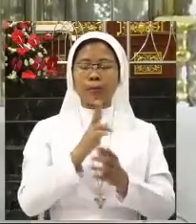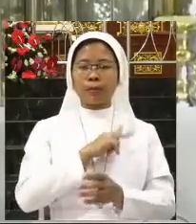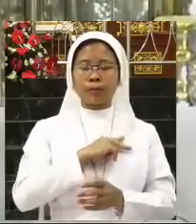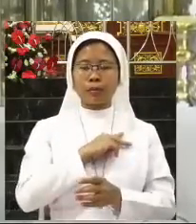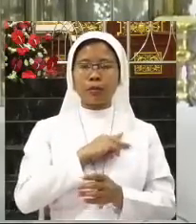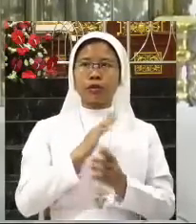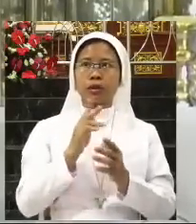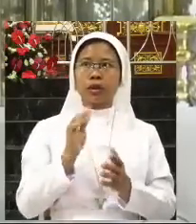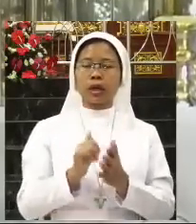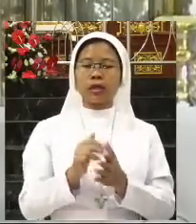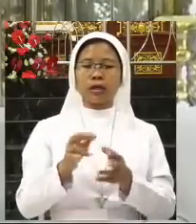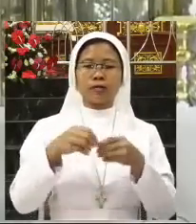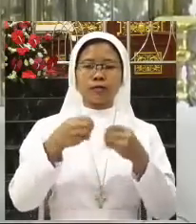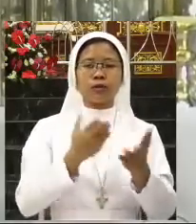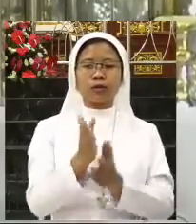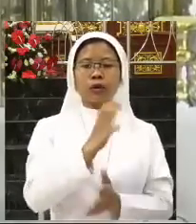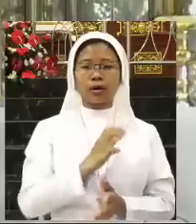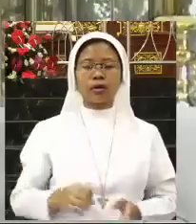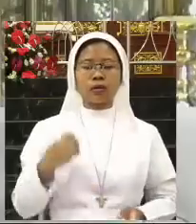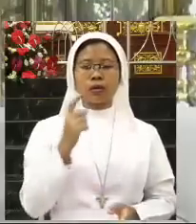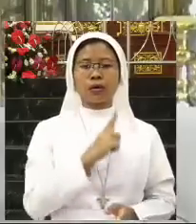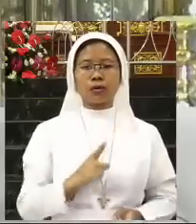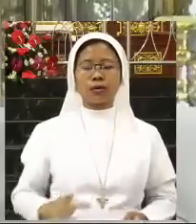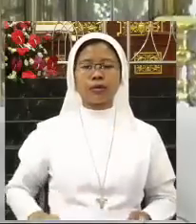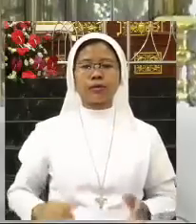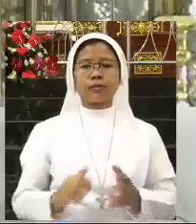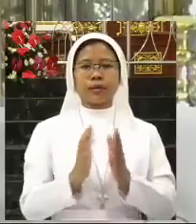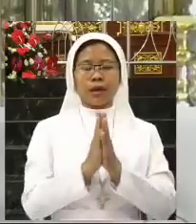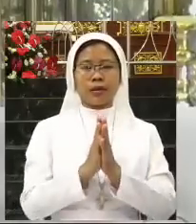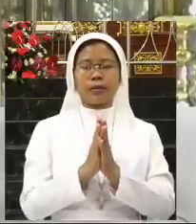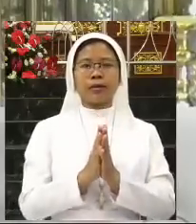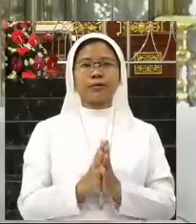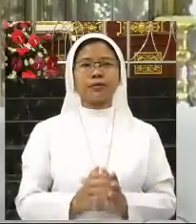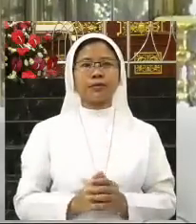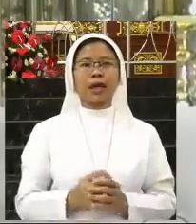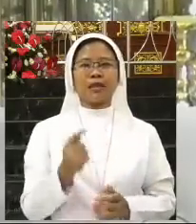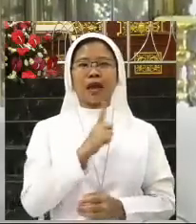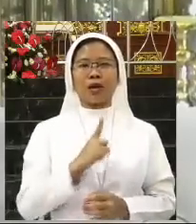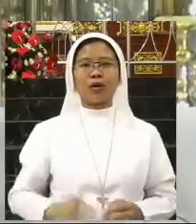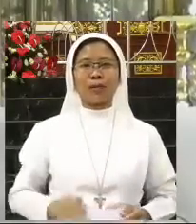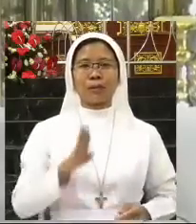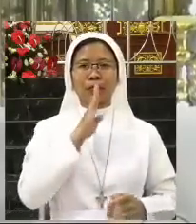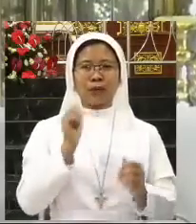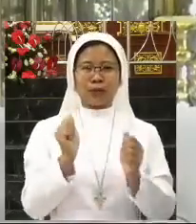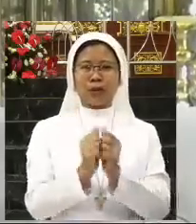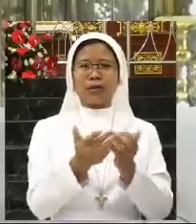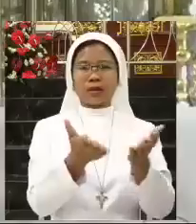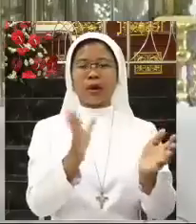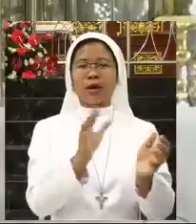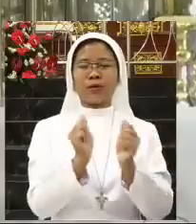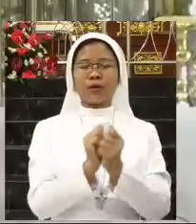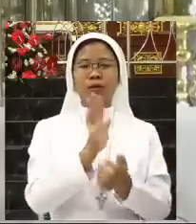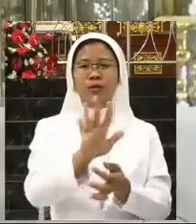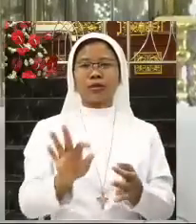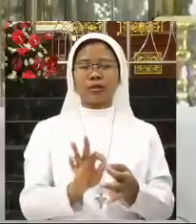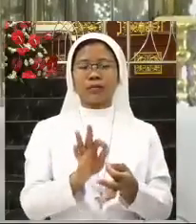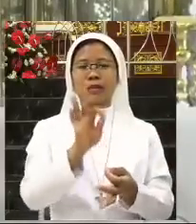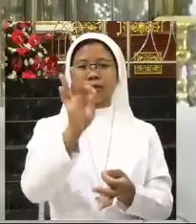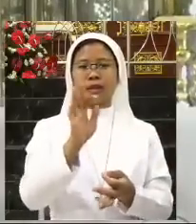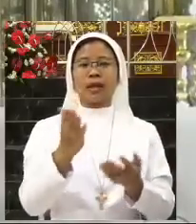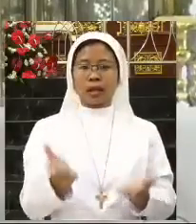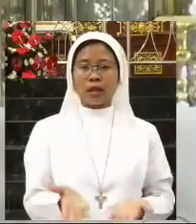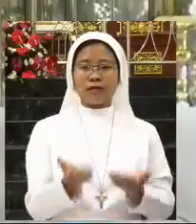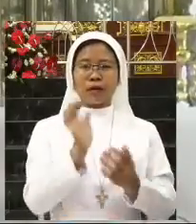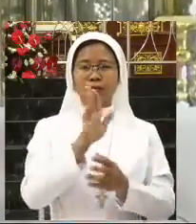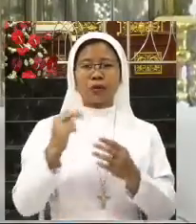through Christ our Lord. Amen. The Lord be with you. and with your spirit. Lift up